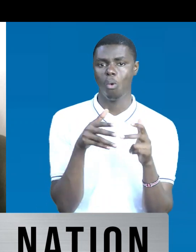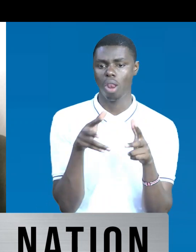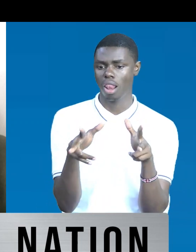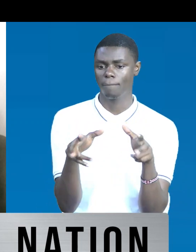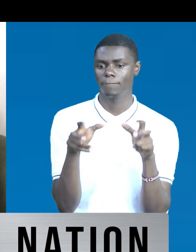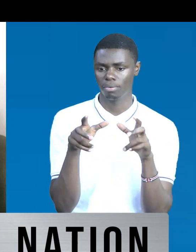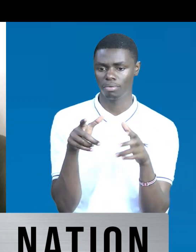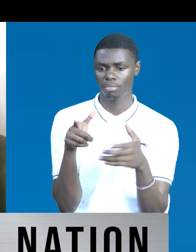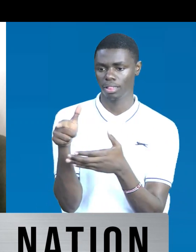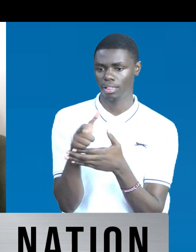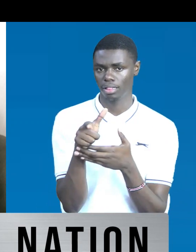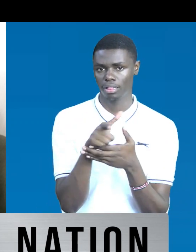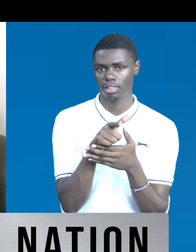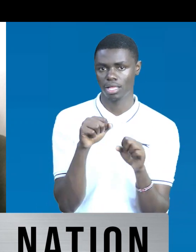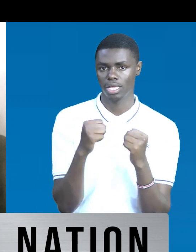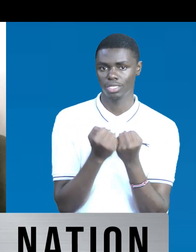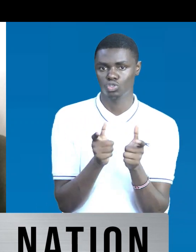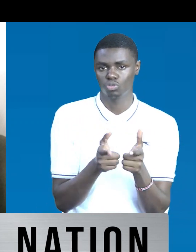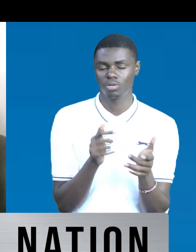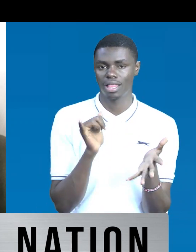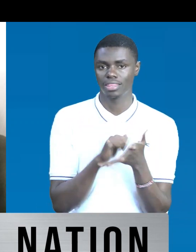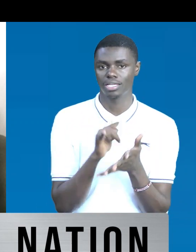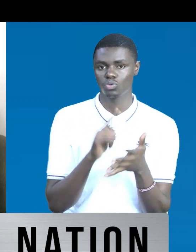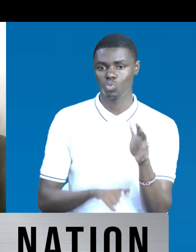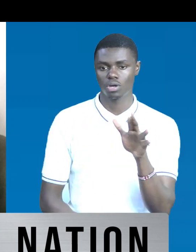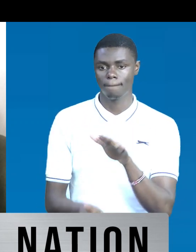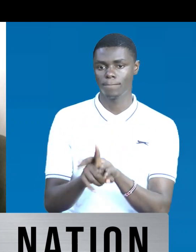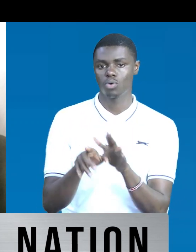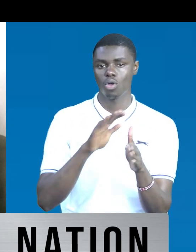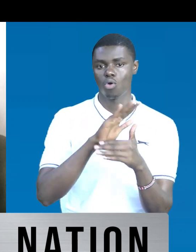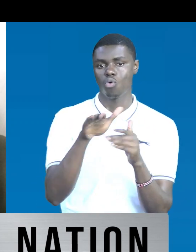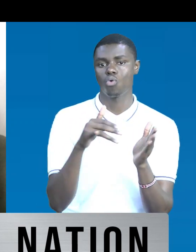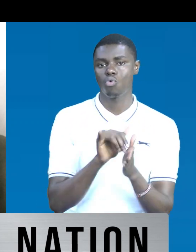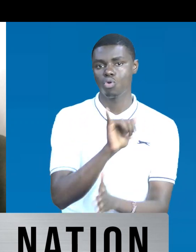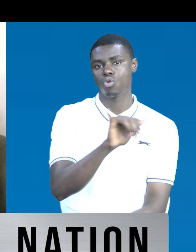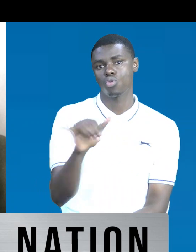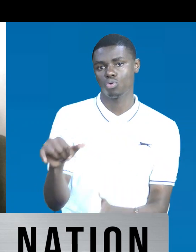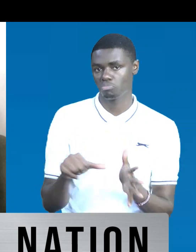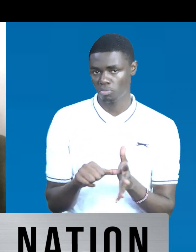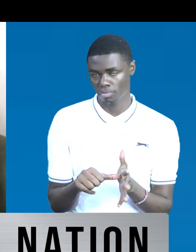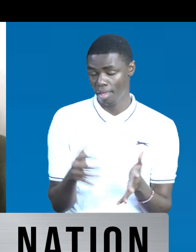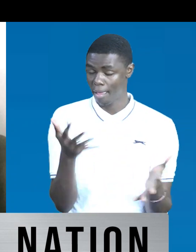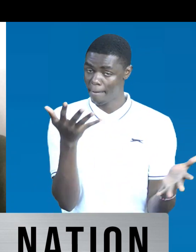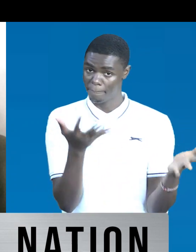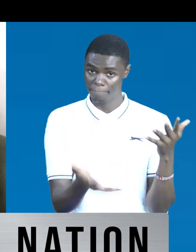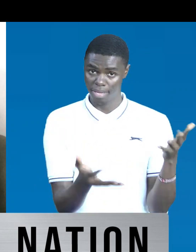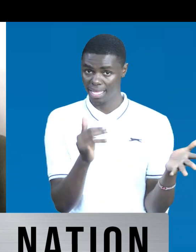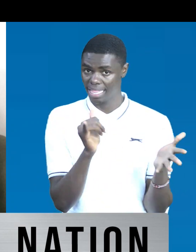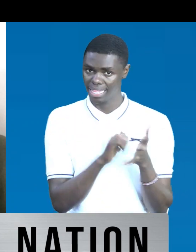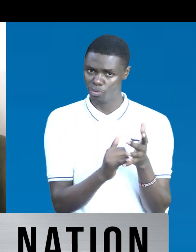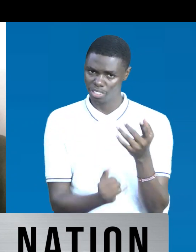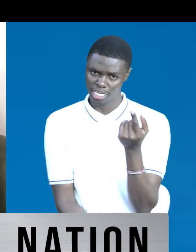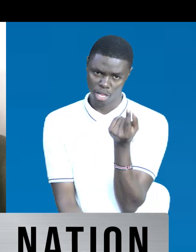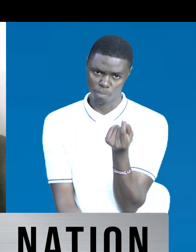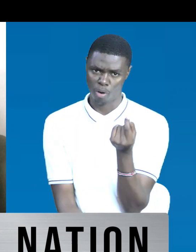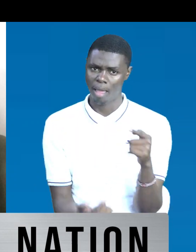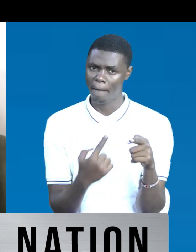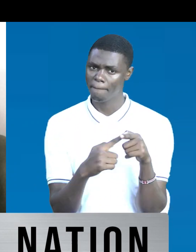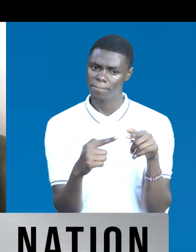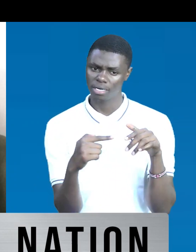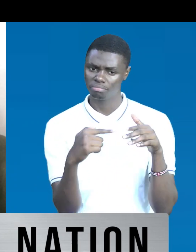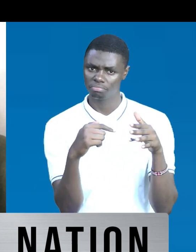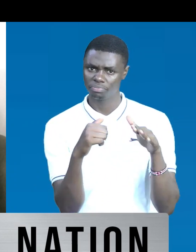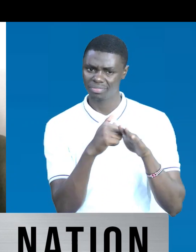social media, and this is what triggered all this mess. Yeah, could be that was just the tip of the iceberg, but